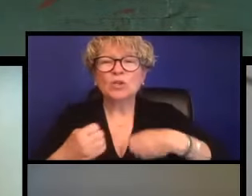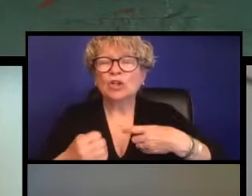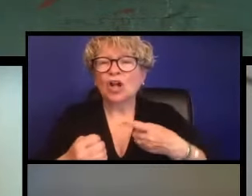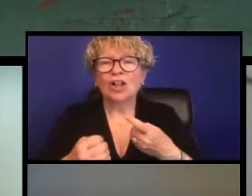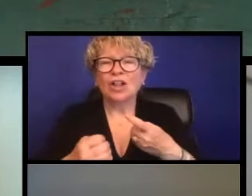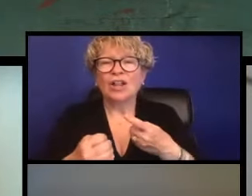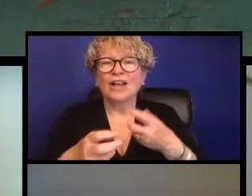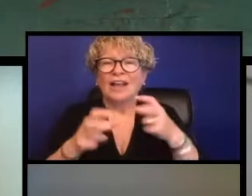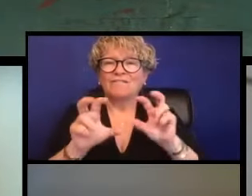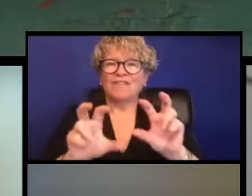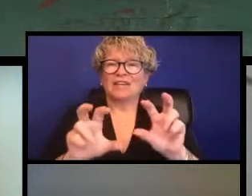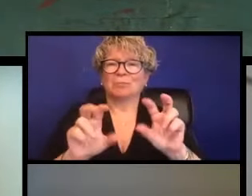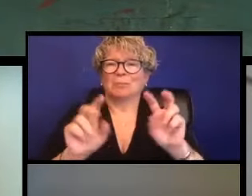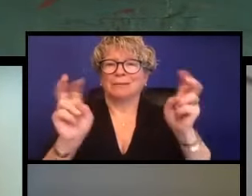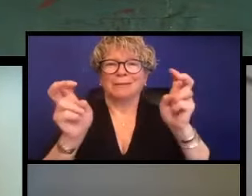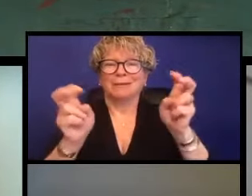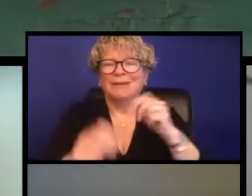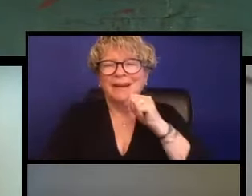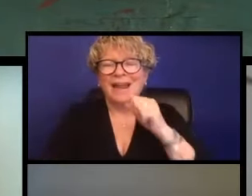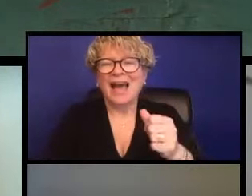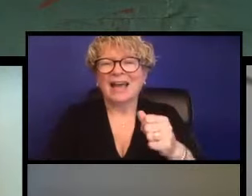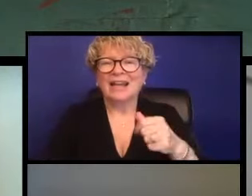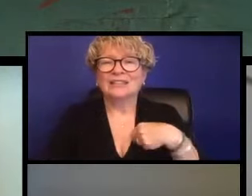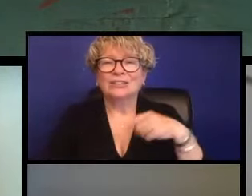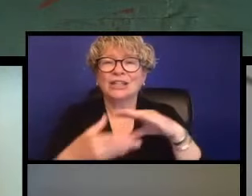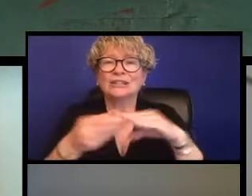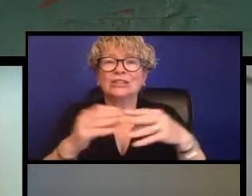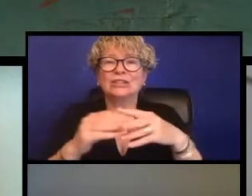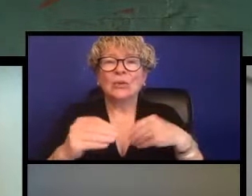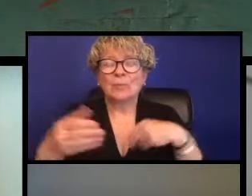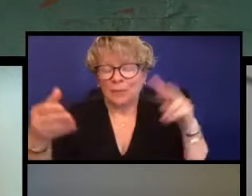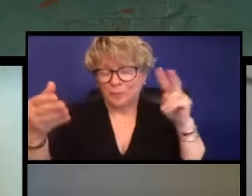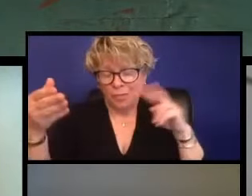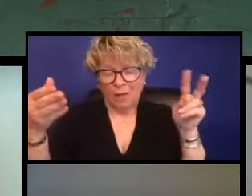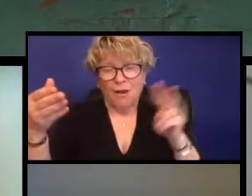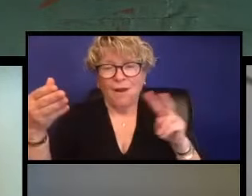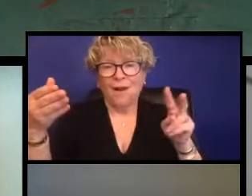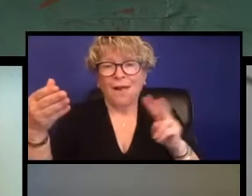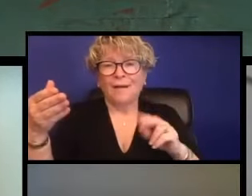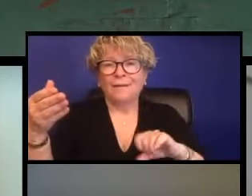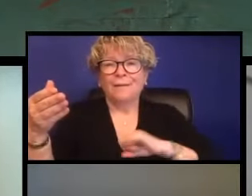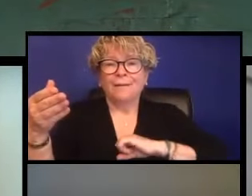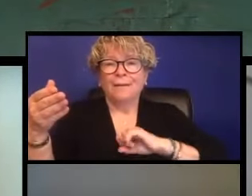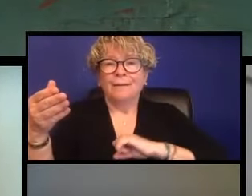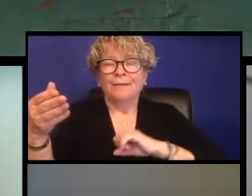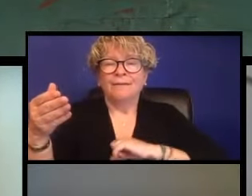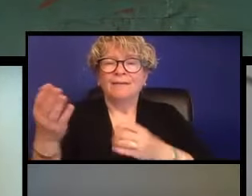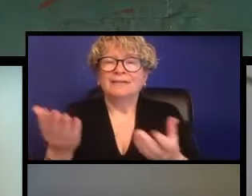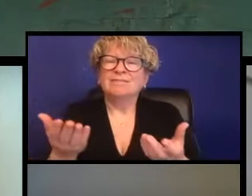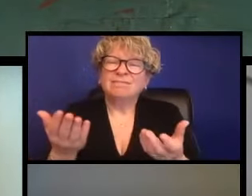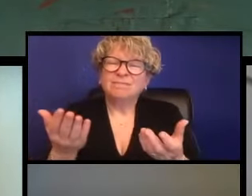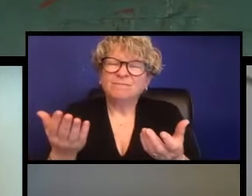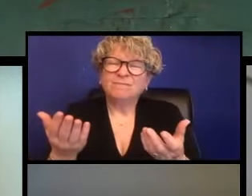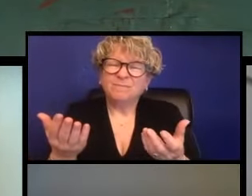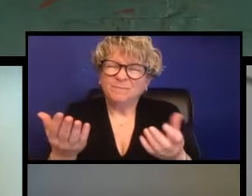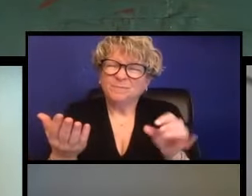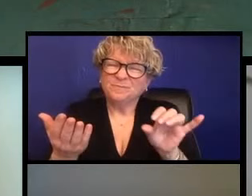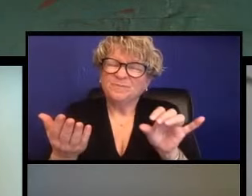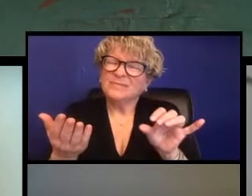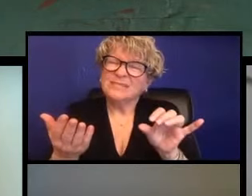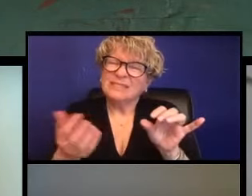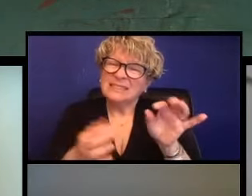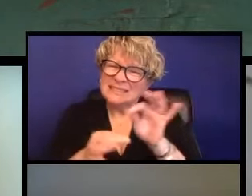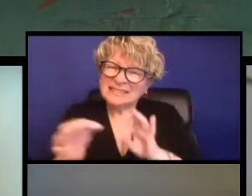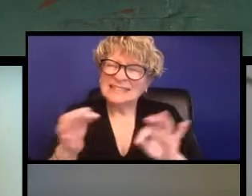just a story. It's not moving me. So I would say try to put your own spin on